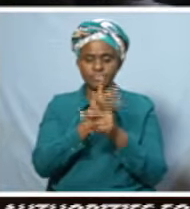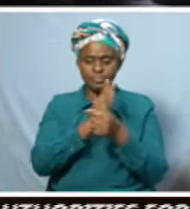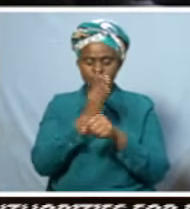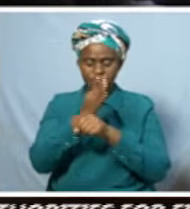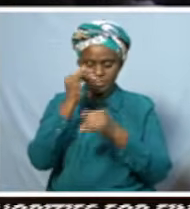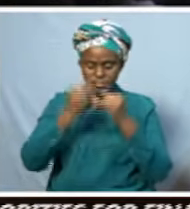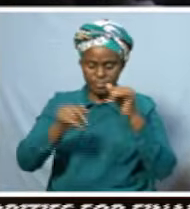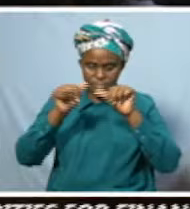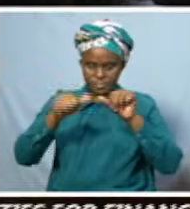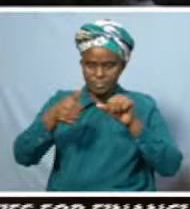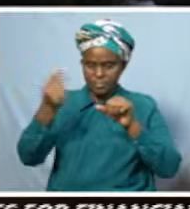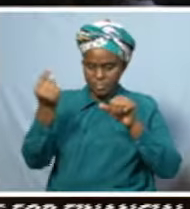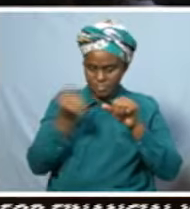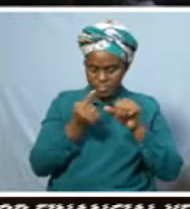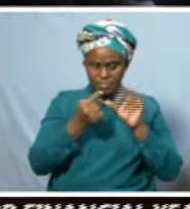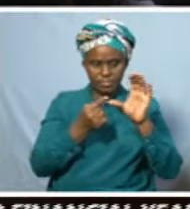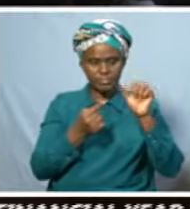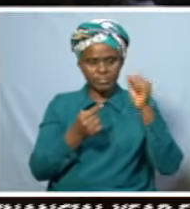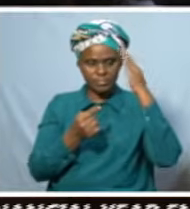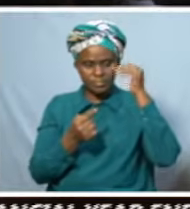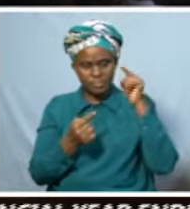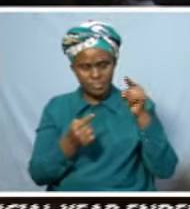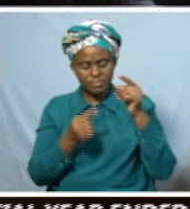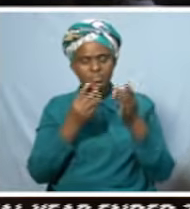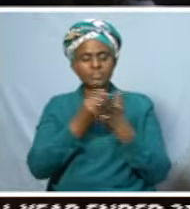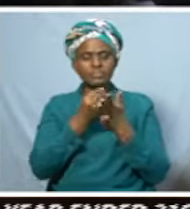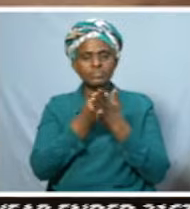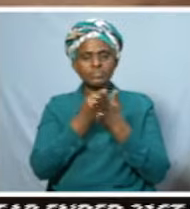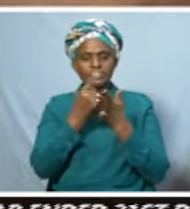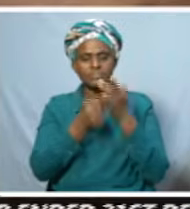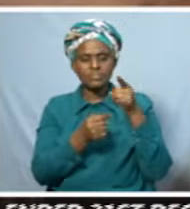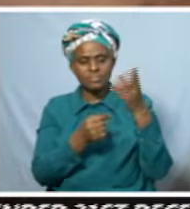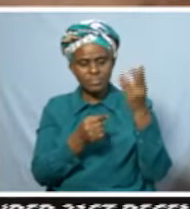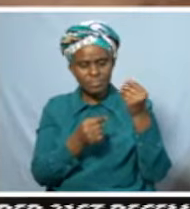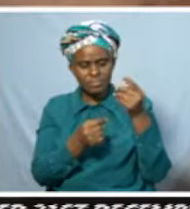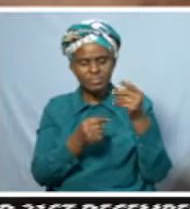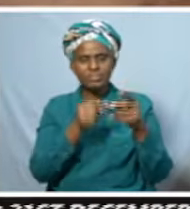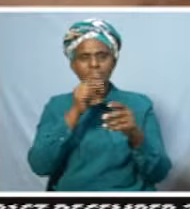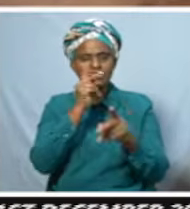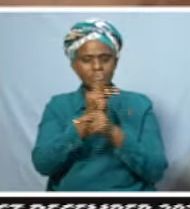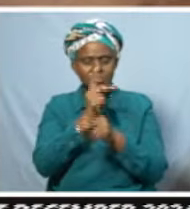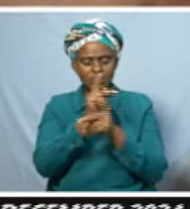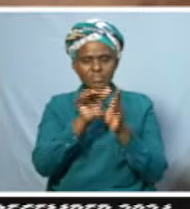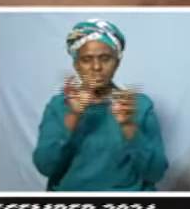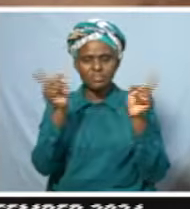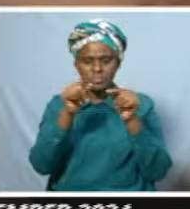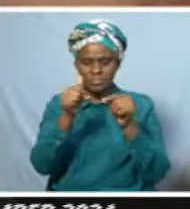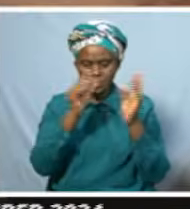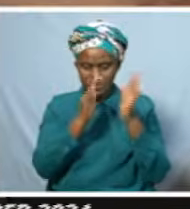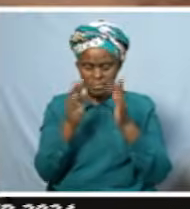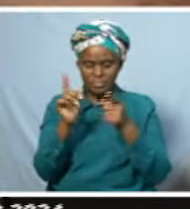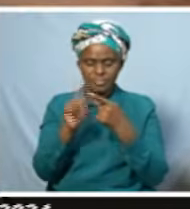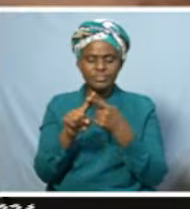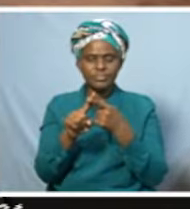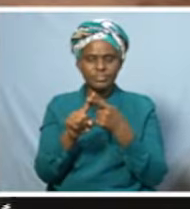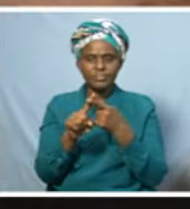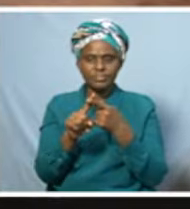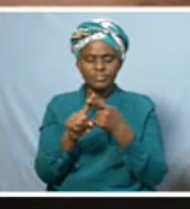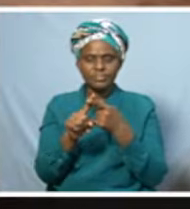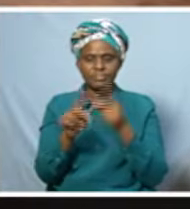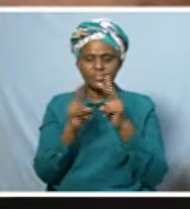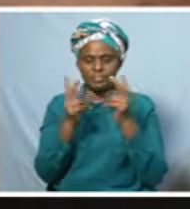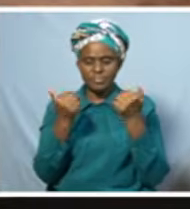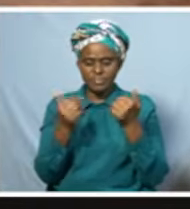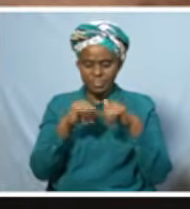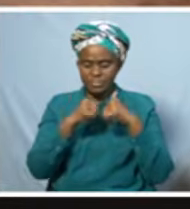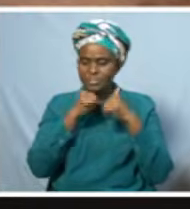auditor will come to you and say, CS, why is this money, what is this money doing in your custody when it's supposed to be? So we